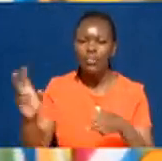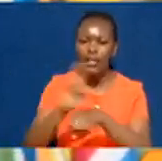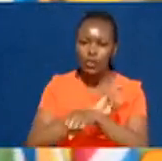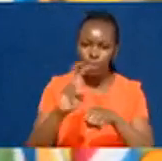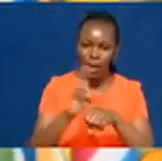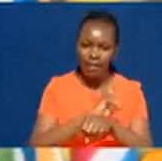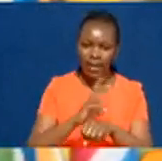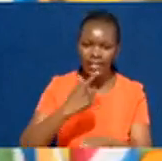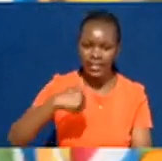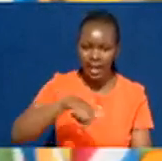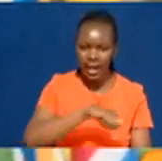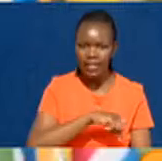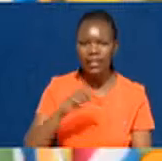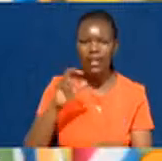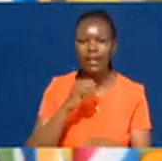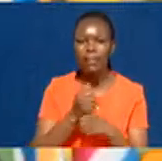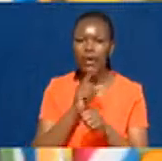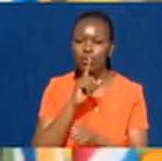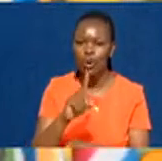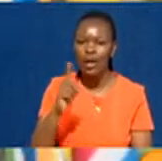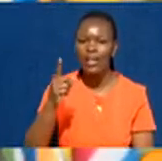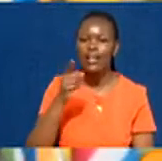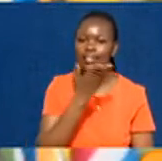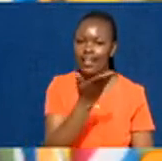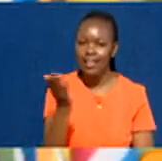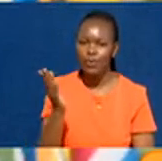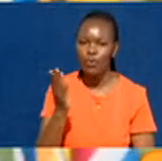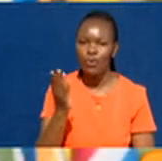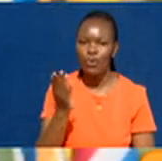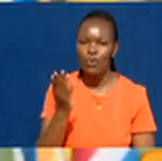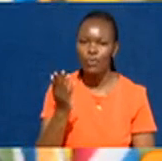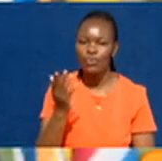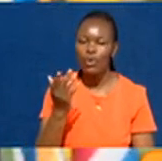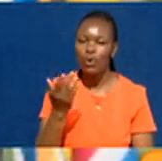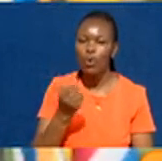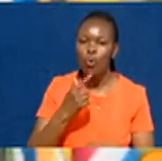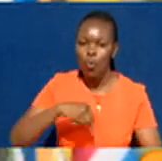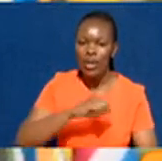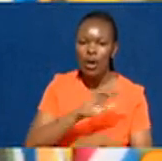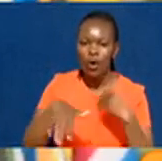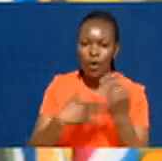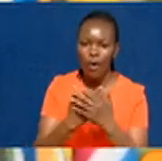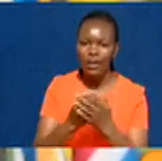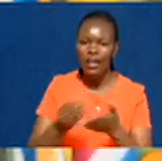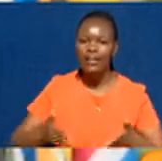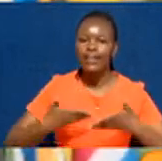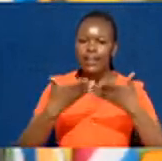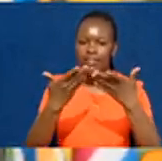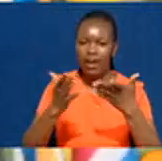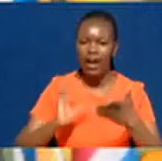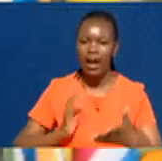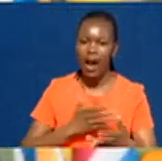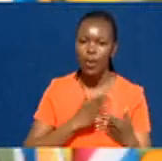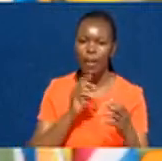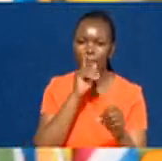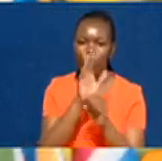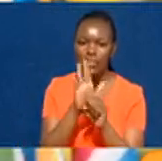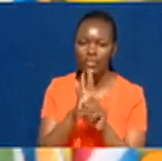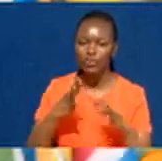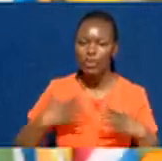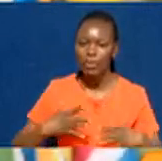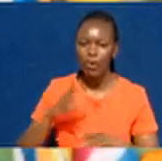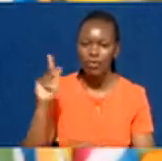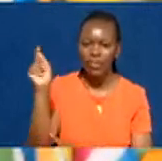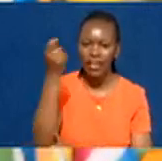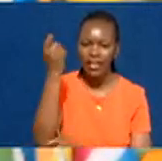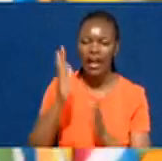sure that we deliver on the commitments that we have made to the people of Kenya, and